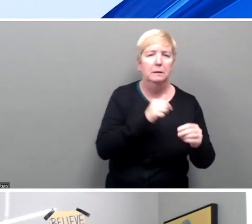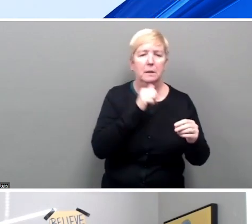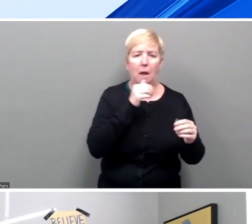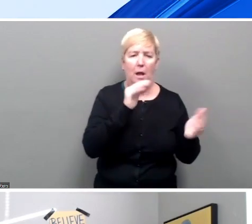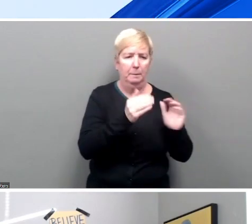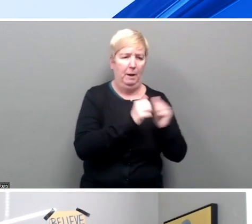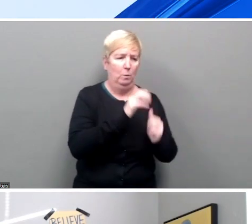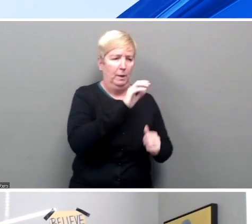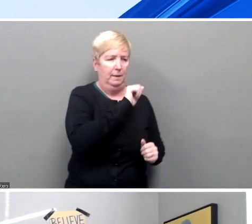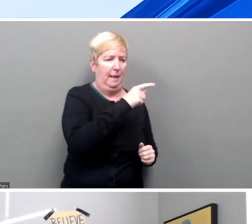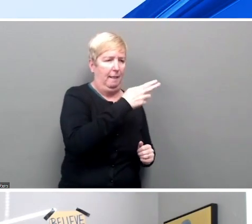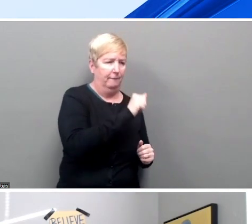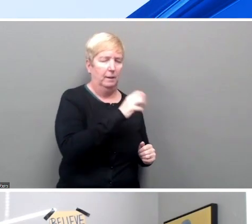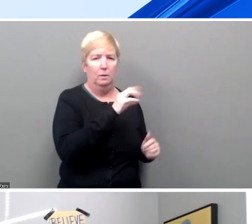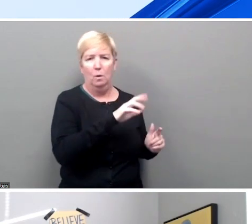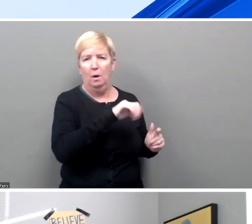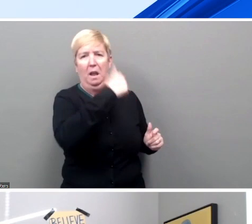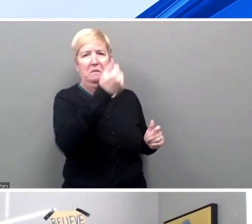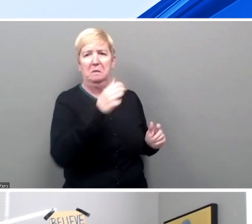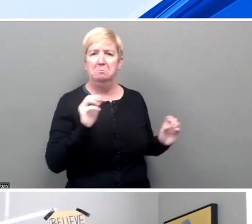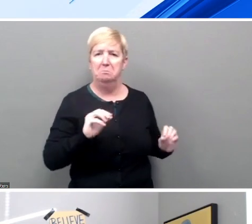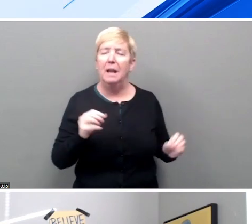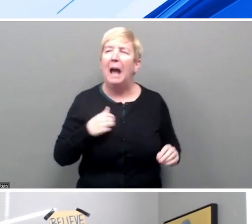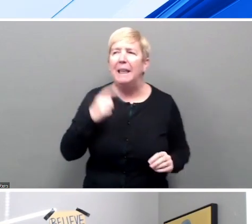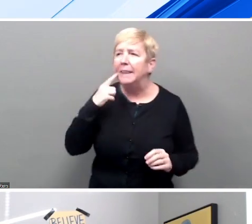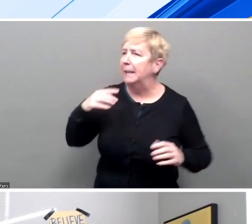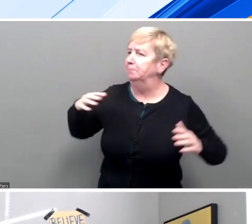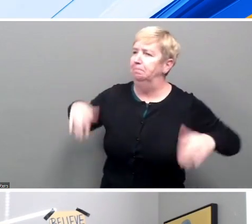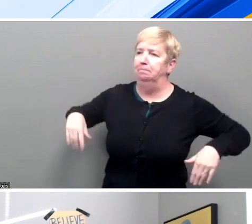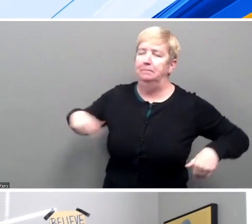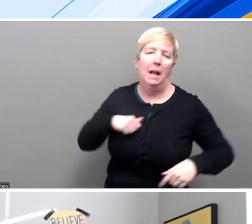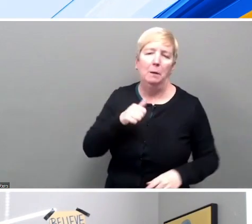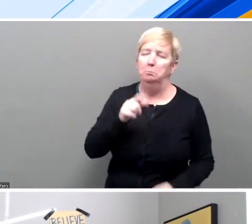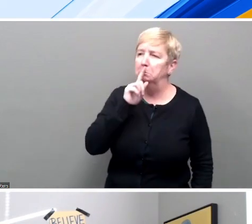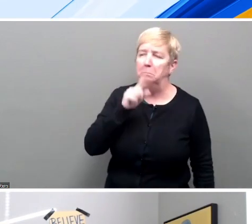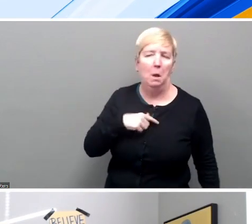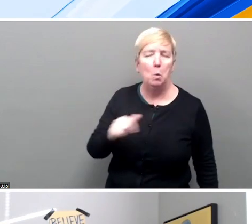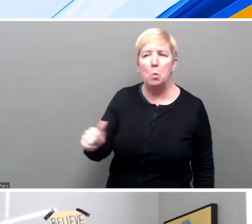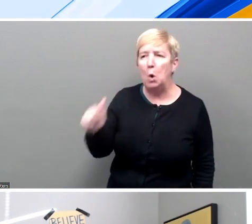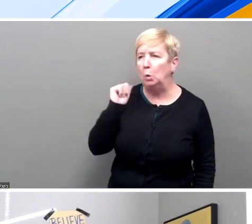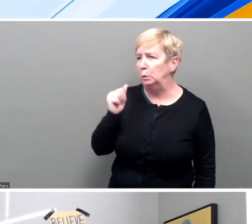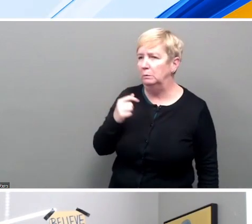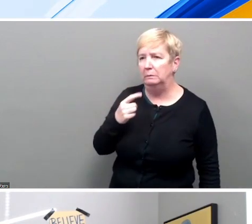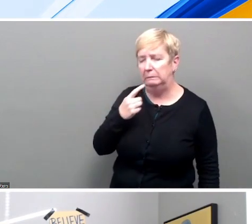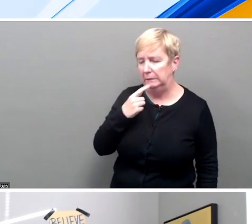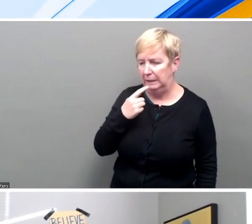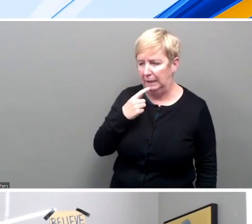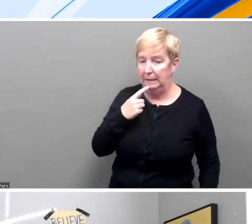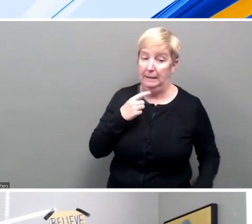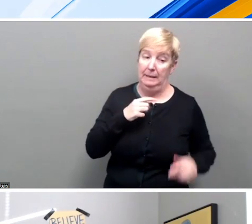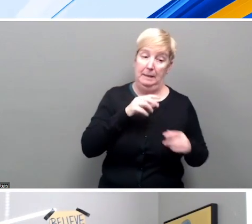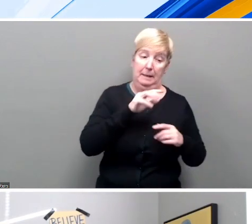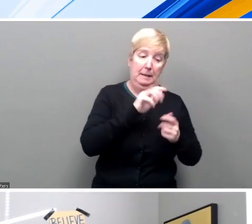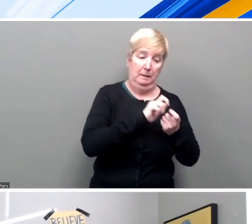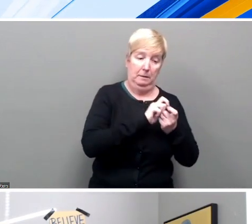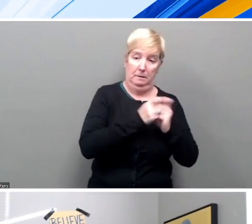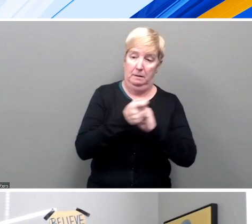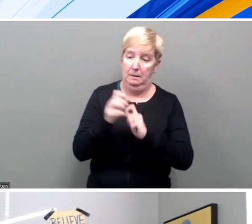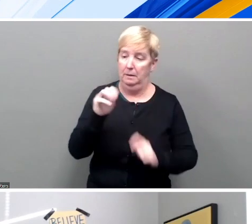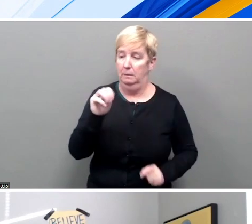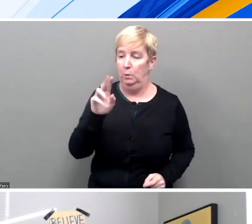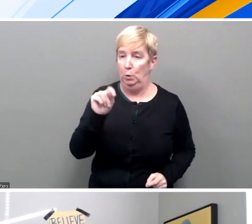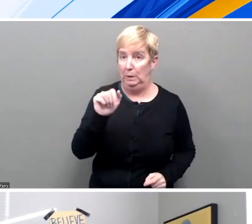So I think that would be premature to just infer just because it's mutated, it's going to be